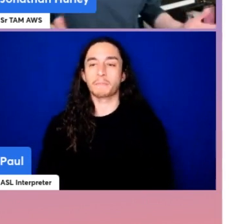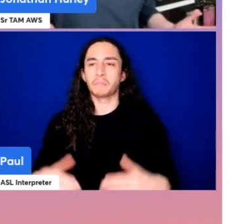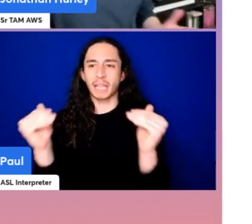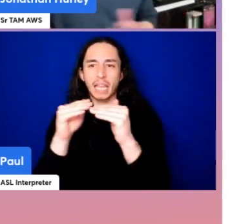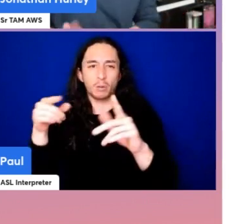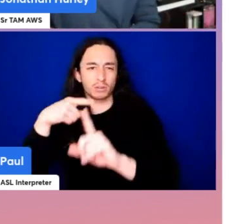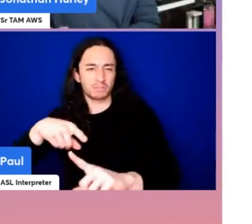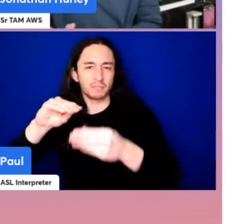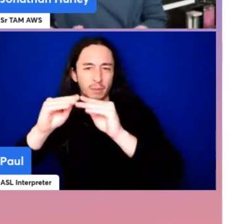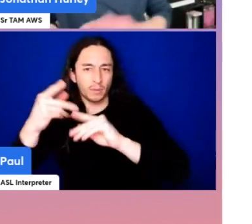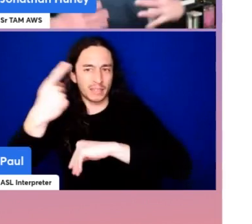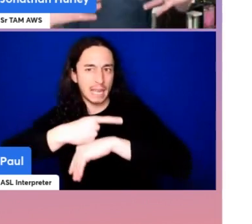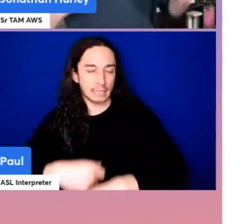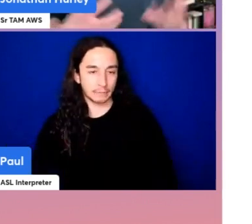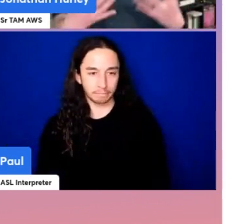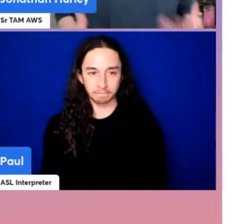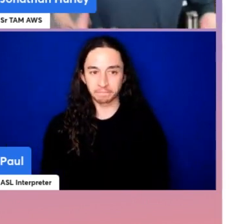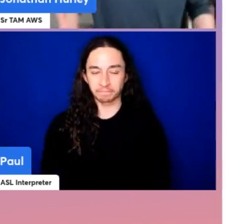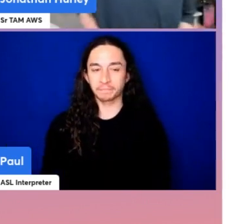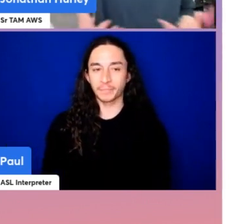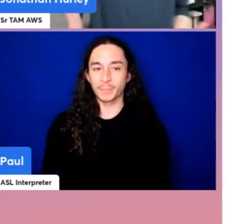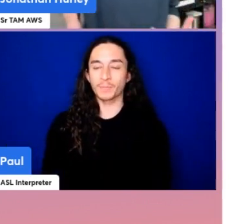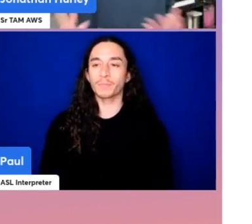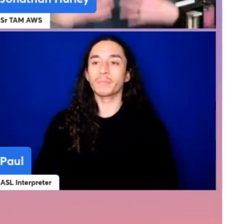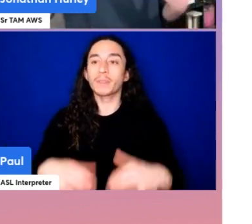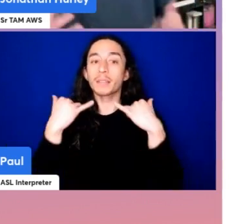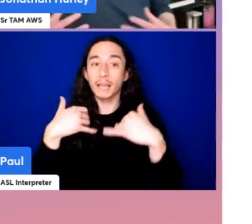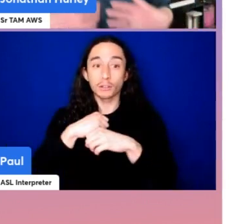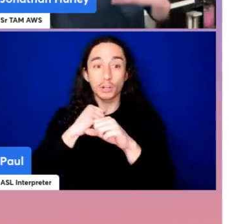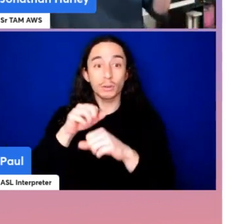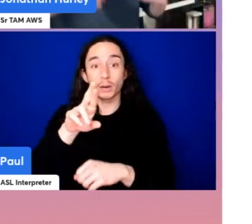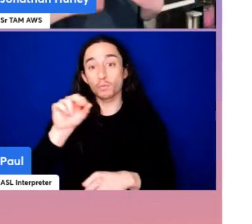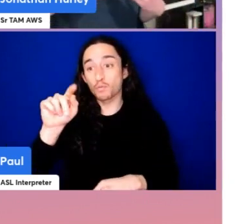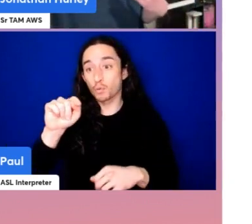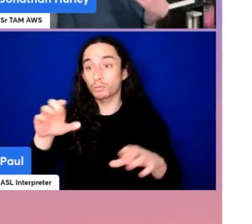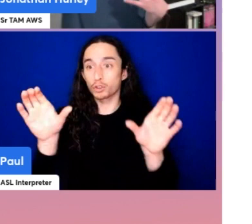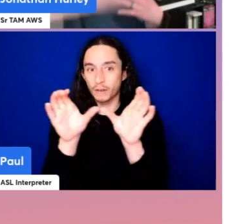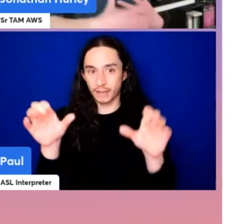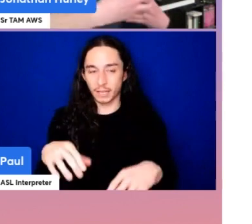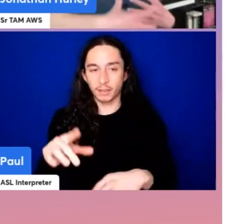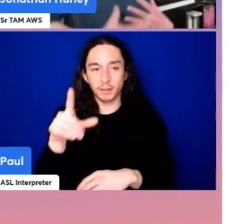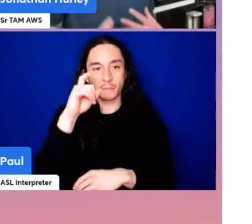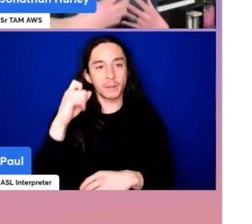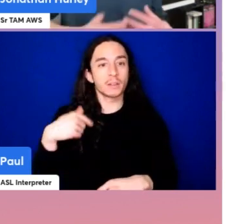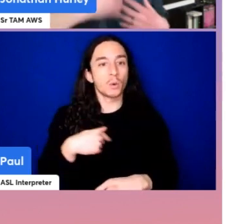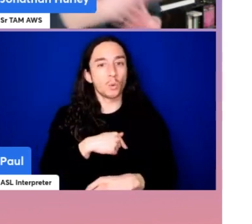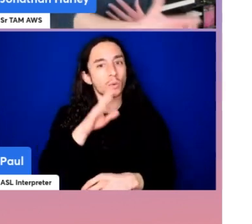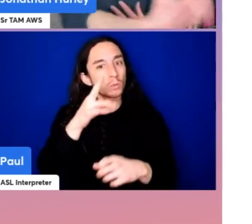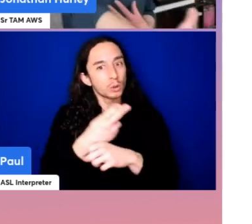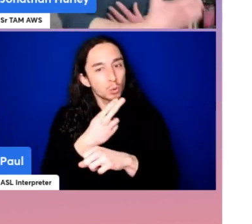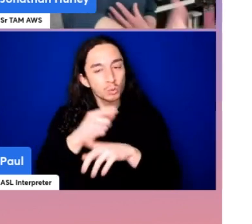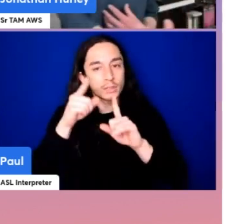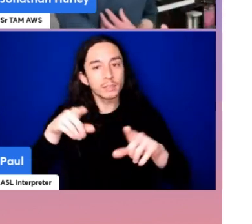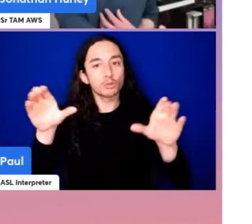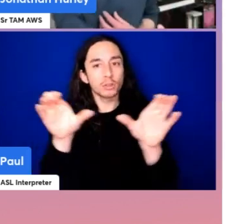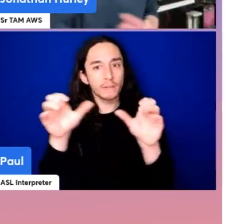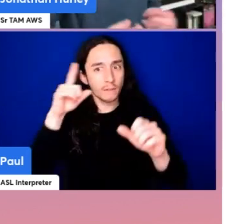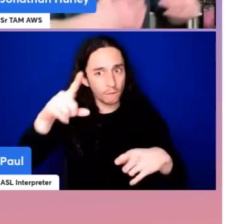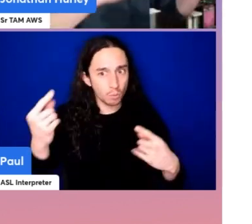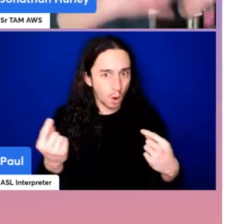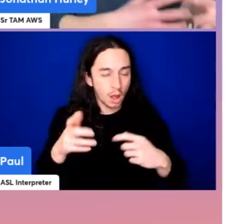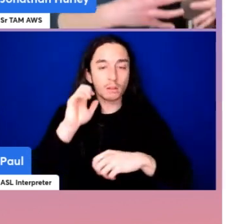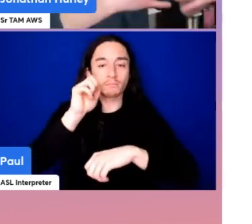Now we need to generate a root certificate. This is a really important piece because recall, we're going to use this certificate to establish that